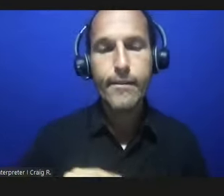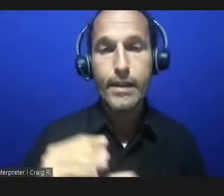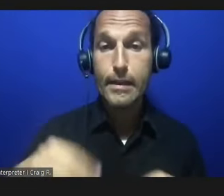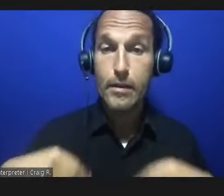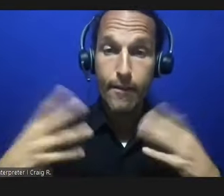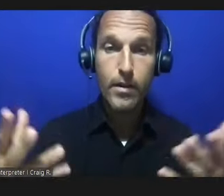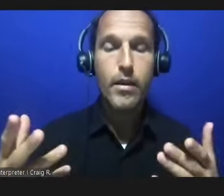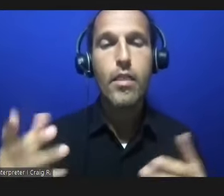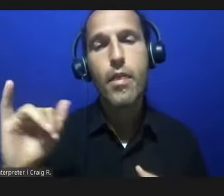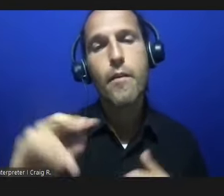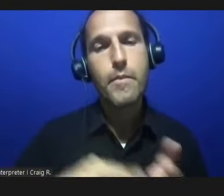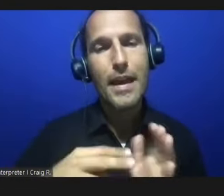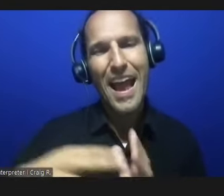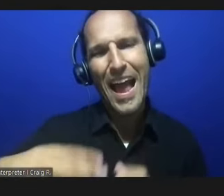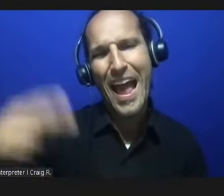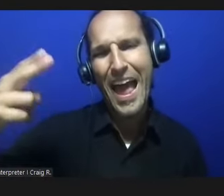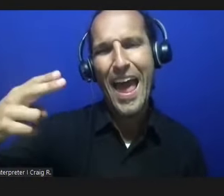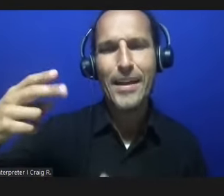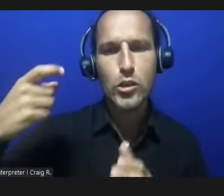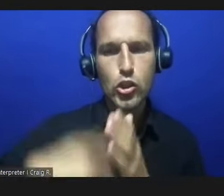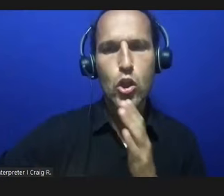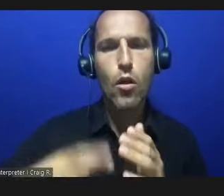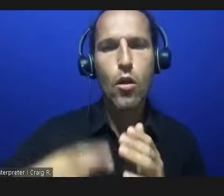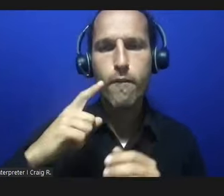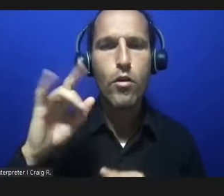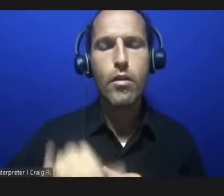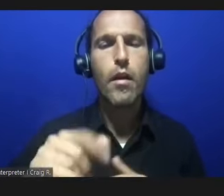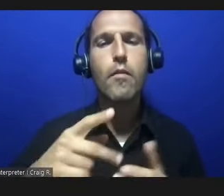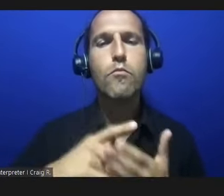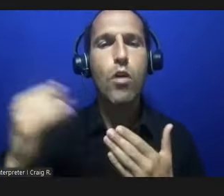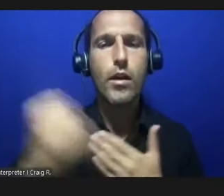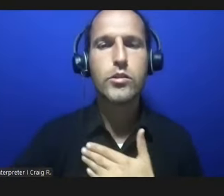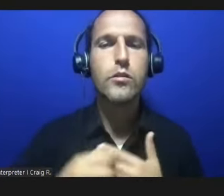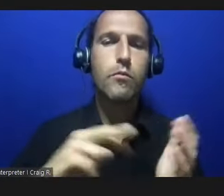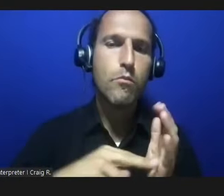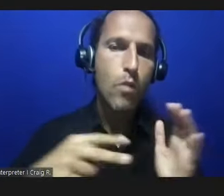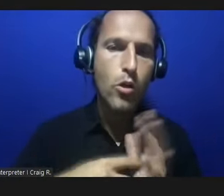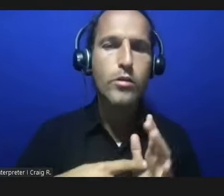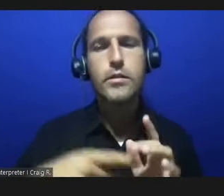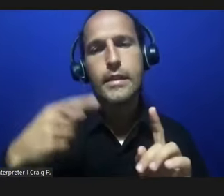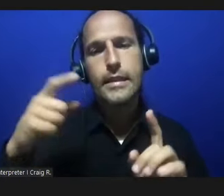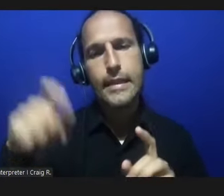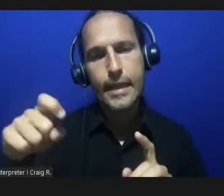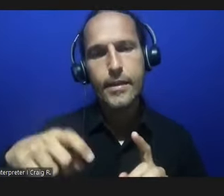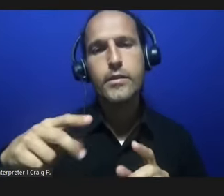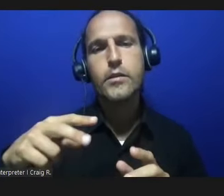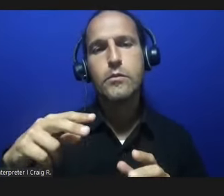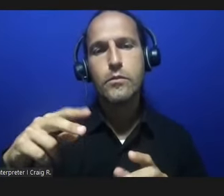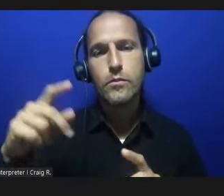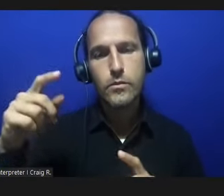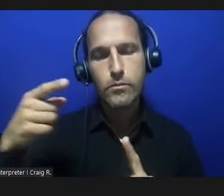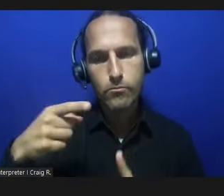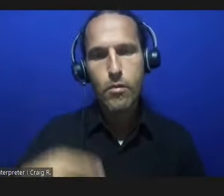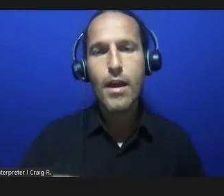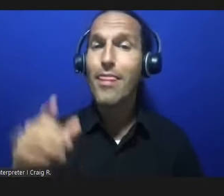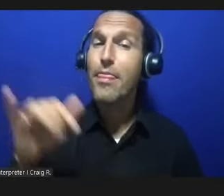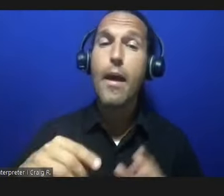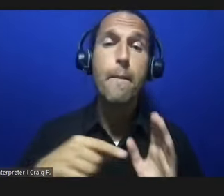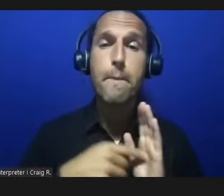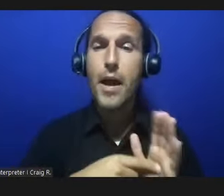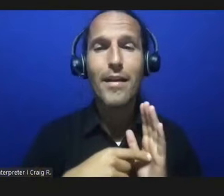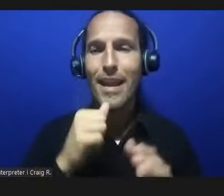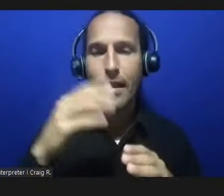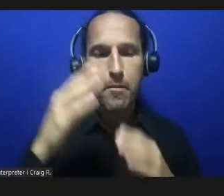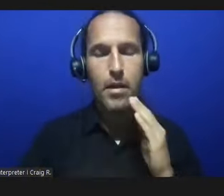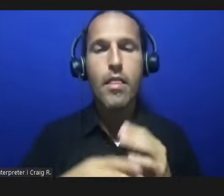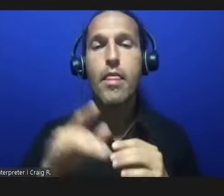given, the higher the toll must be in order to meet the project's purpose, needs, and objectives. The modeling is not complete, and a final determination of